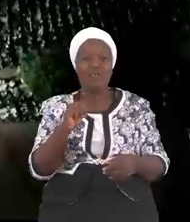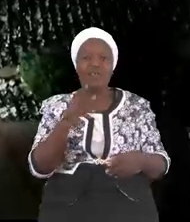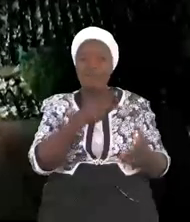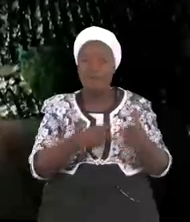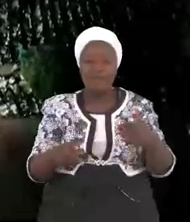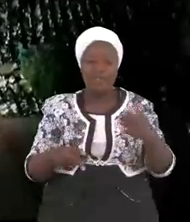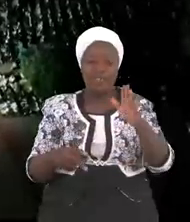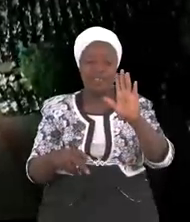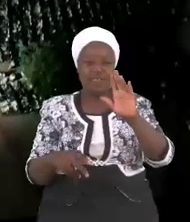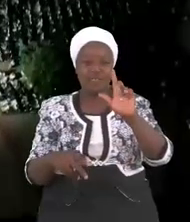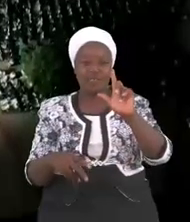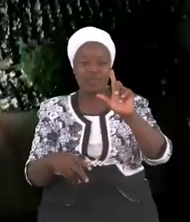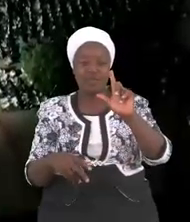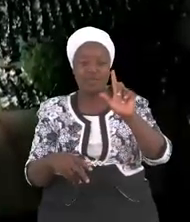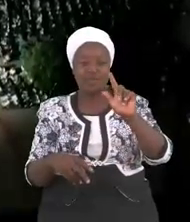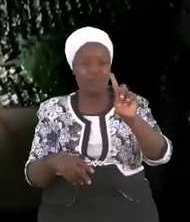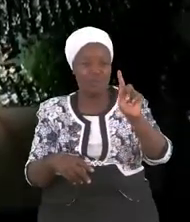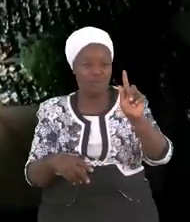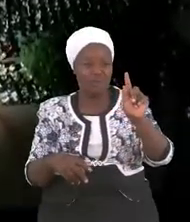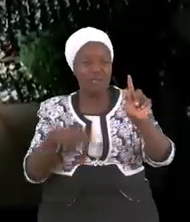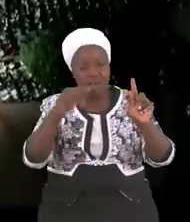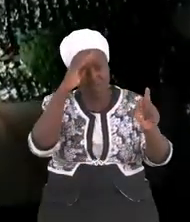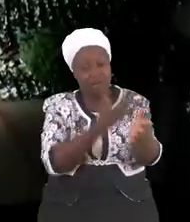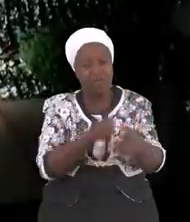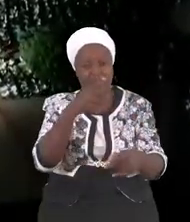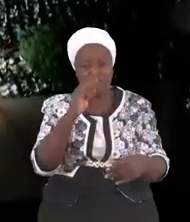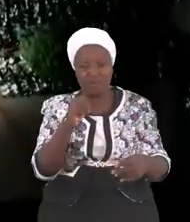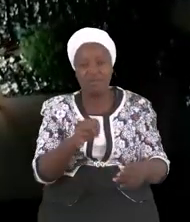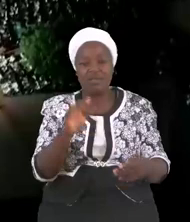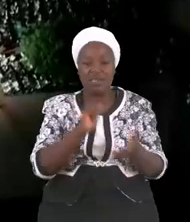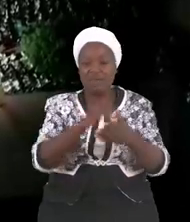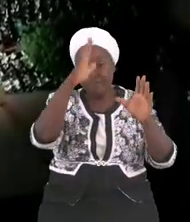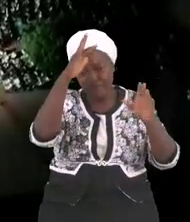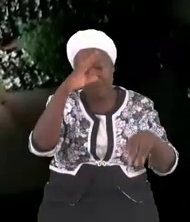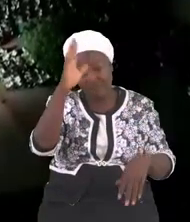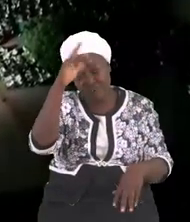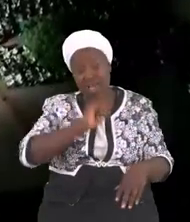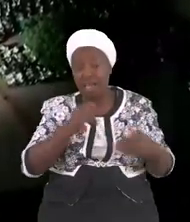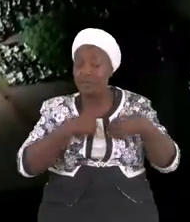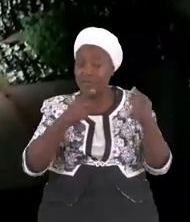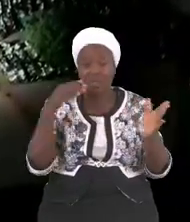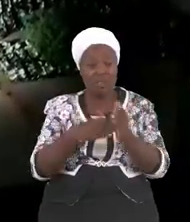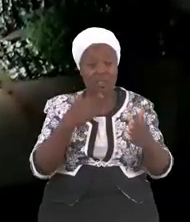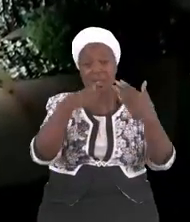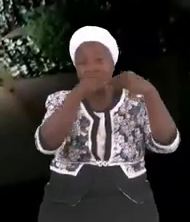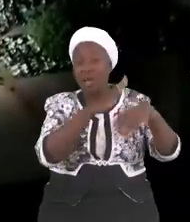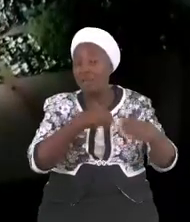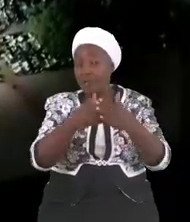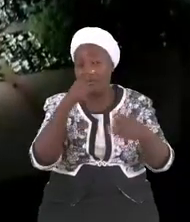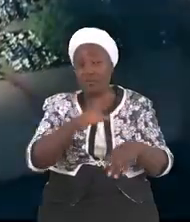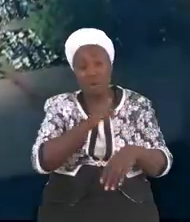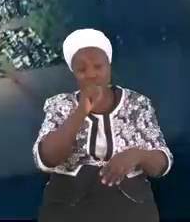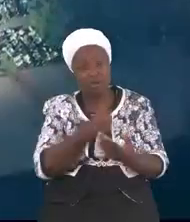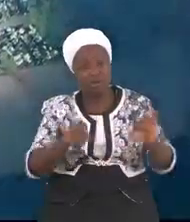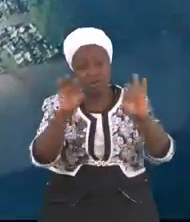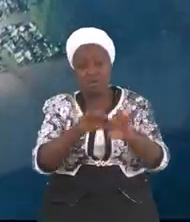son said unto him, Father, I have sinned against heaven and in thy sight, and I'm no more worthy to be